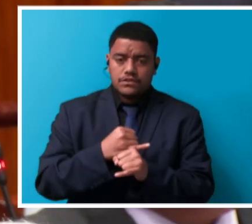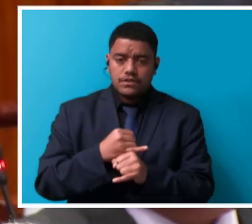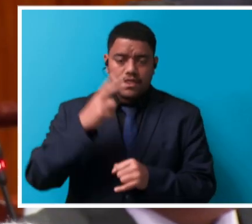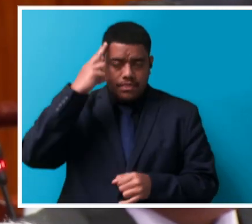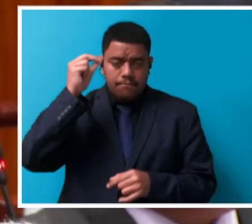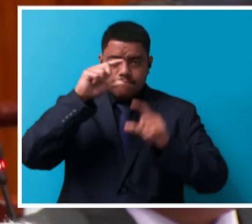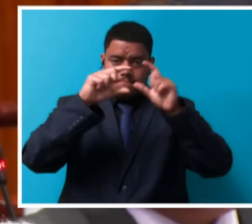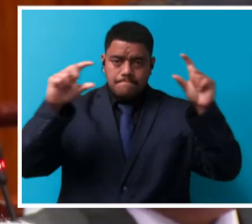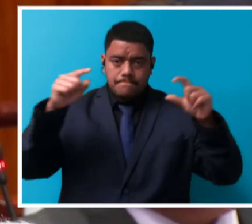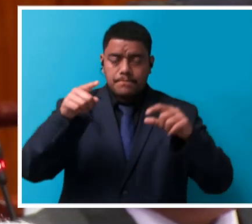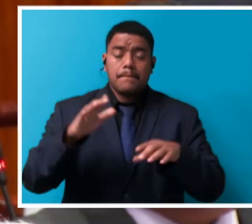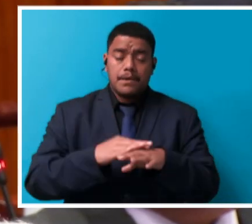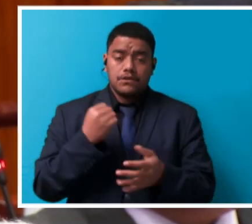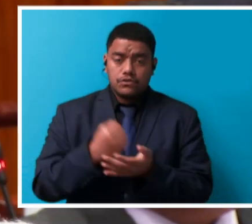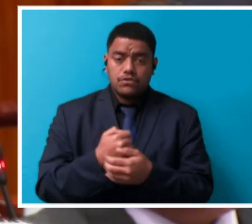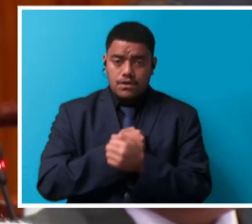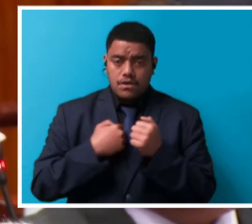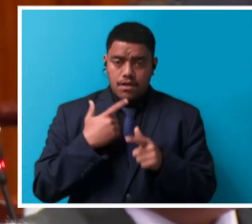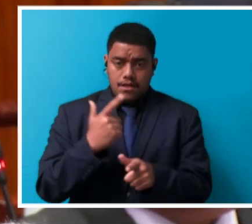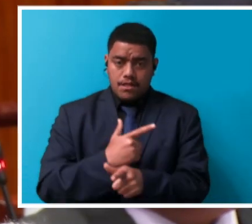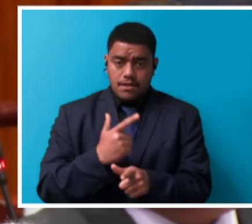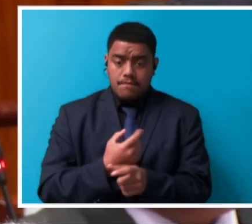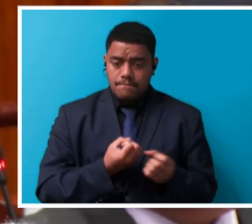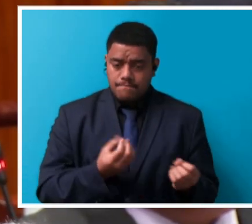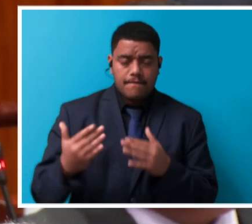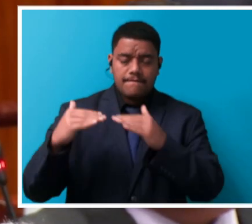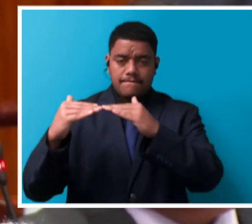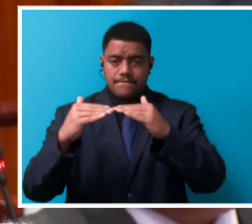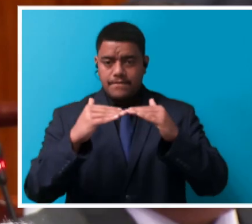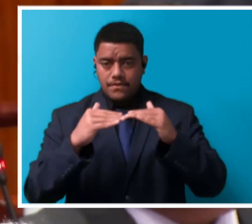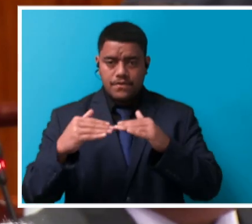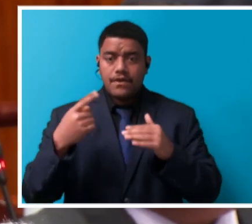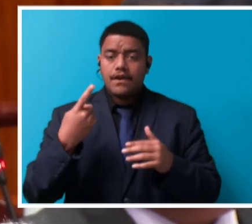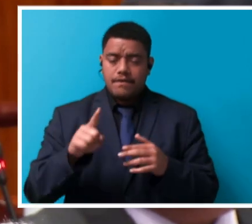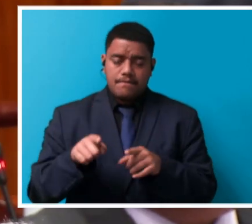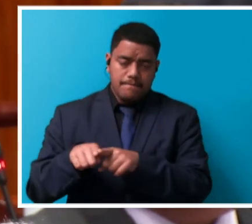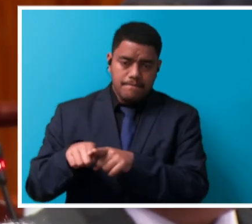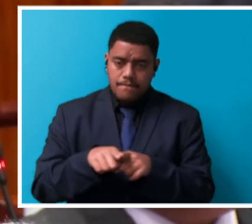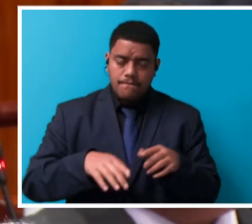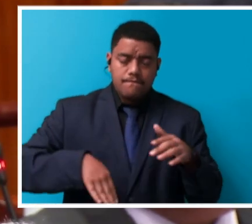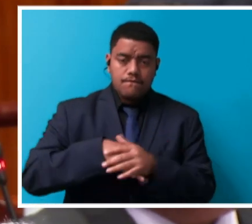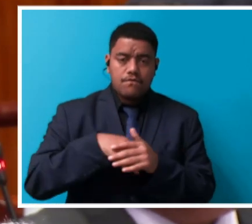ensuring that our labour mobility schemes deliver fair and meaningful benefits